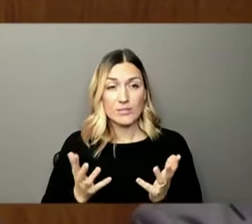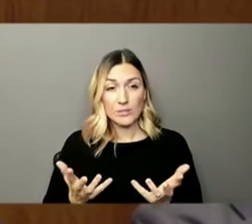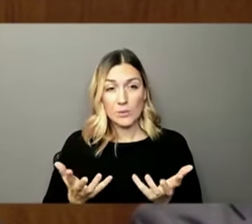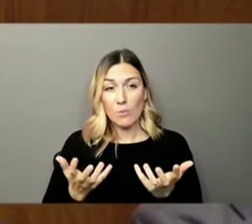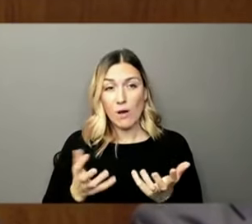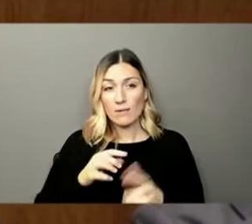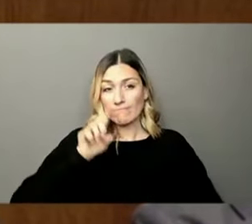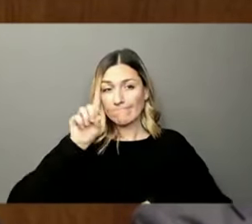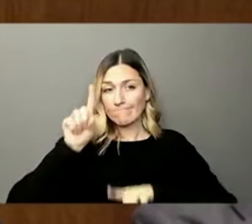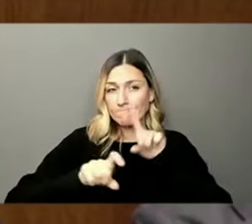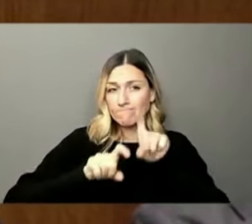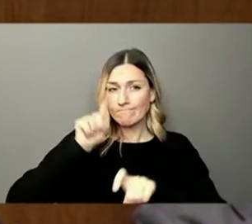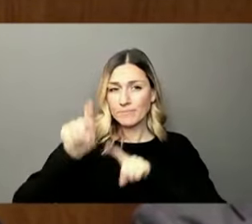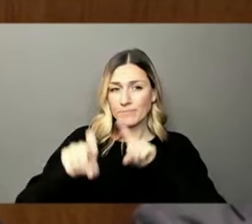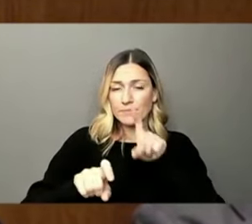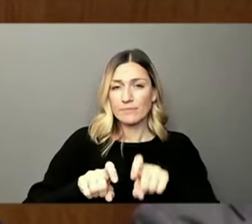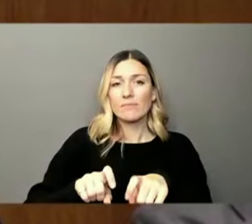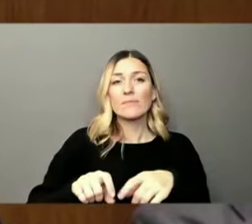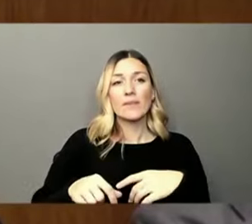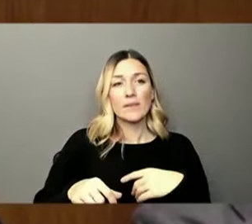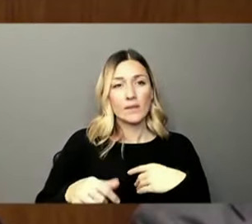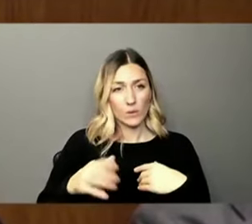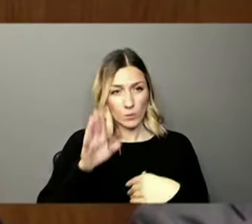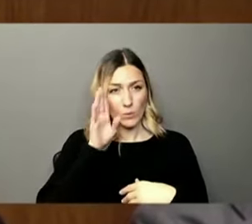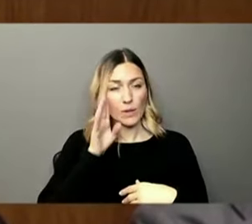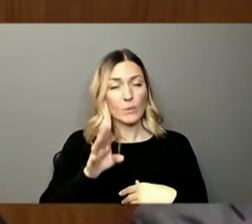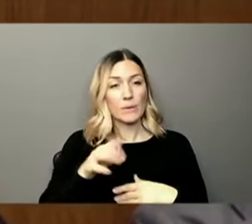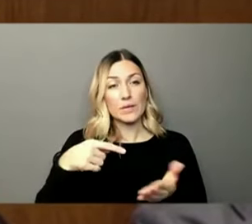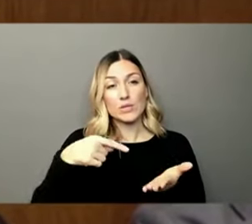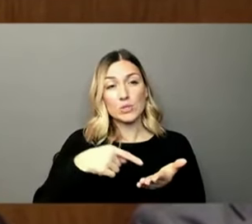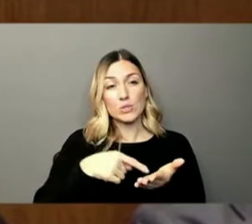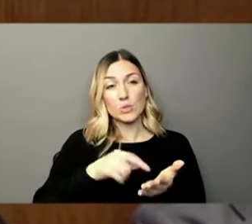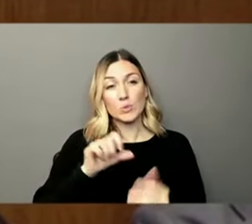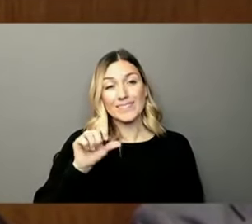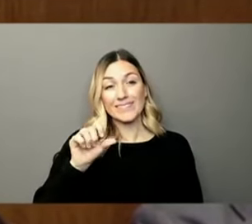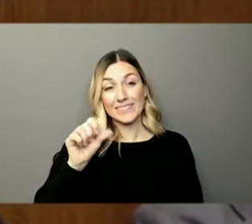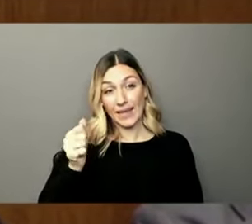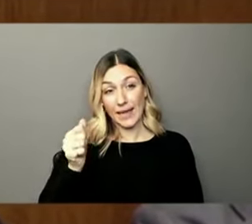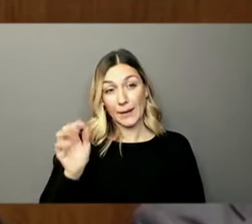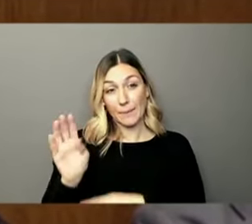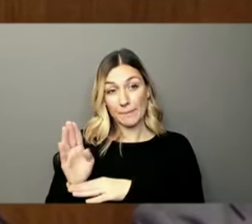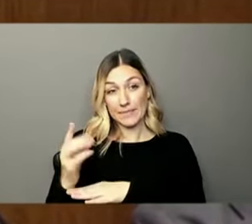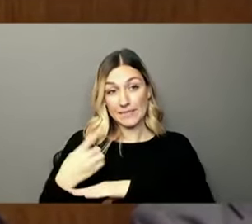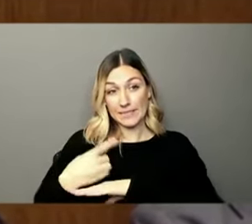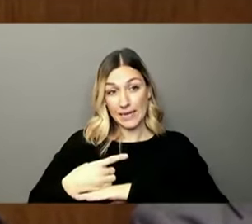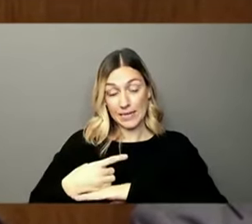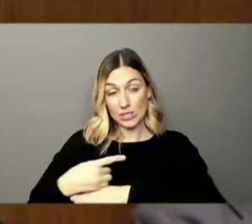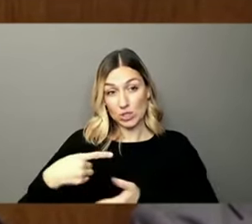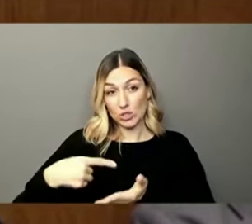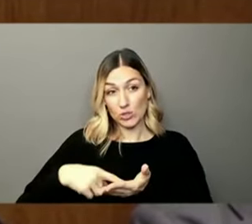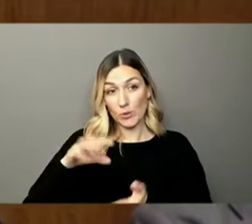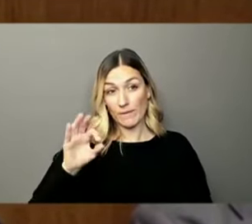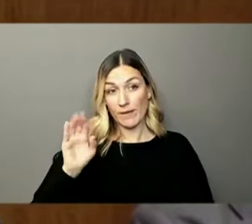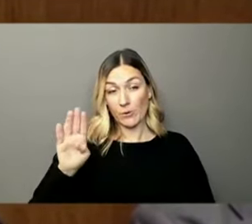will have questions for the record. They'll be due in 10 business days. Those questions due February 1st at